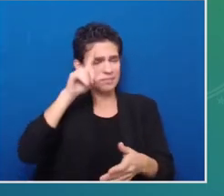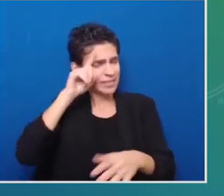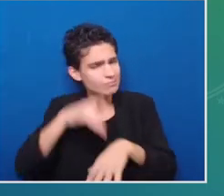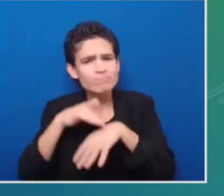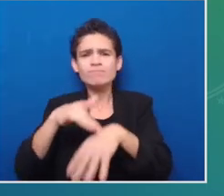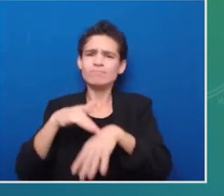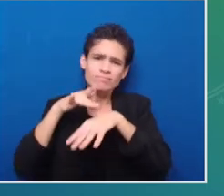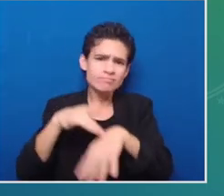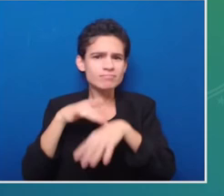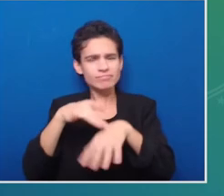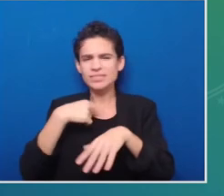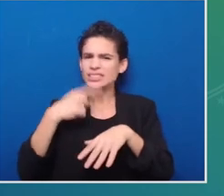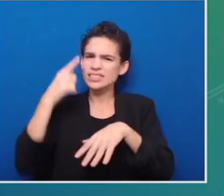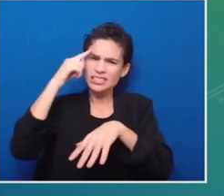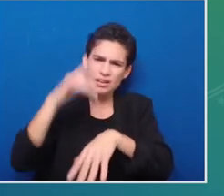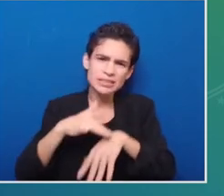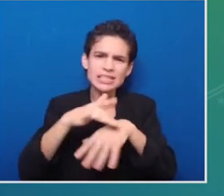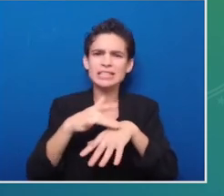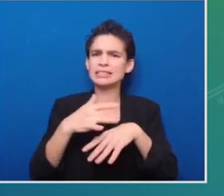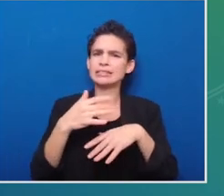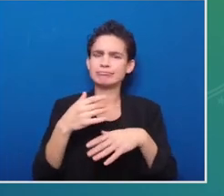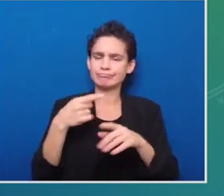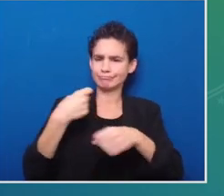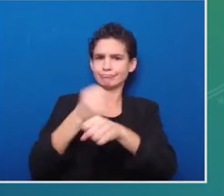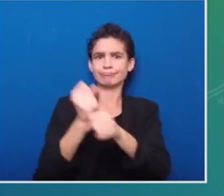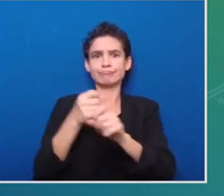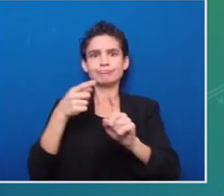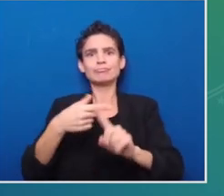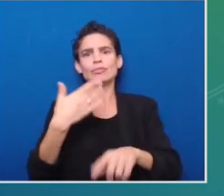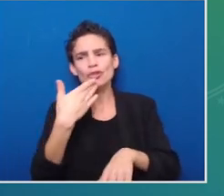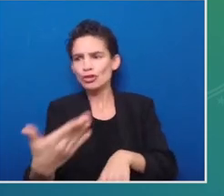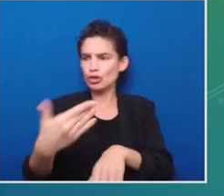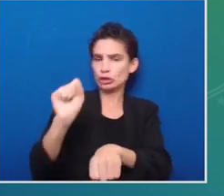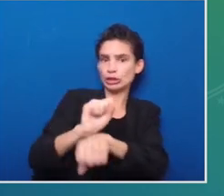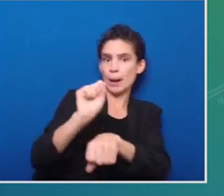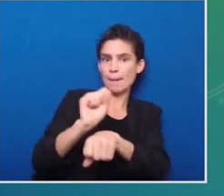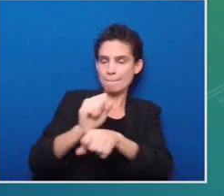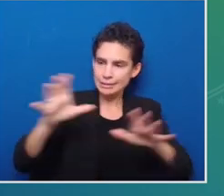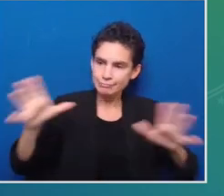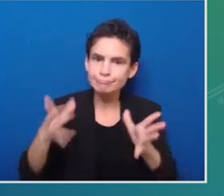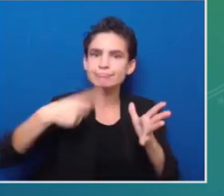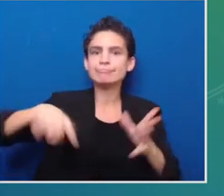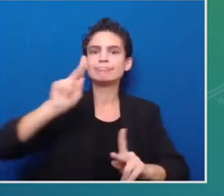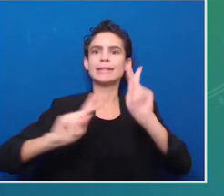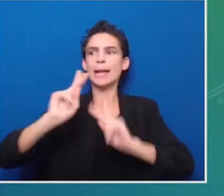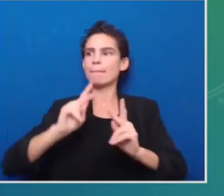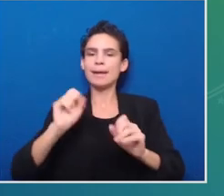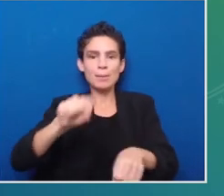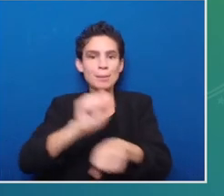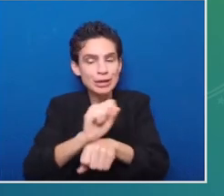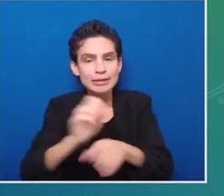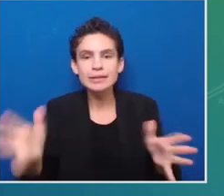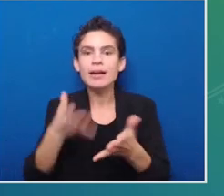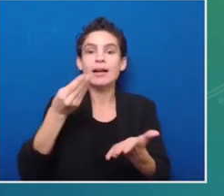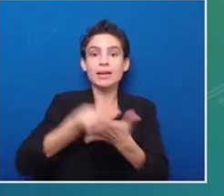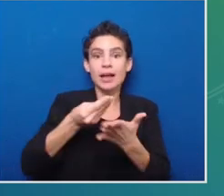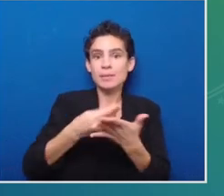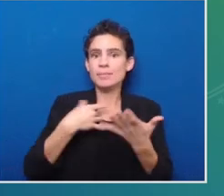obsessed with creating good-paying jobs in America, in a global economy, obsessed with seizing